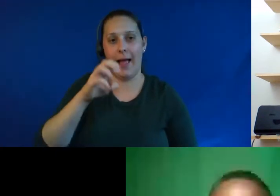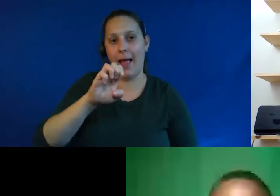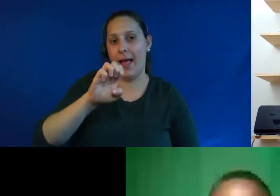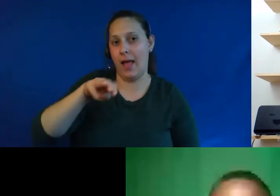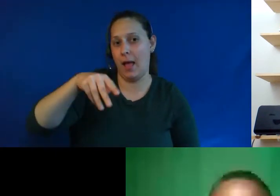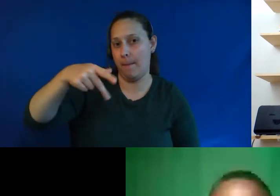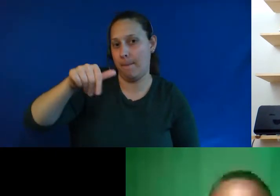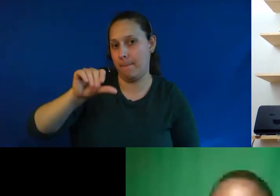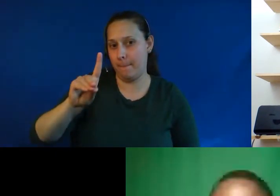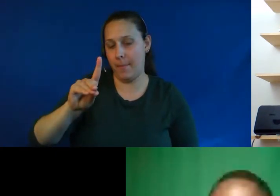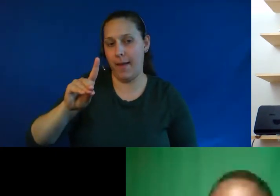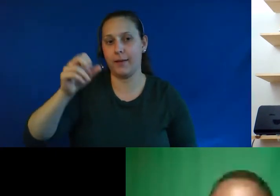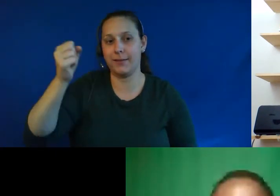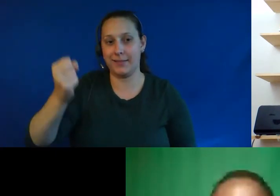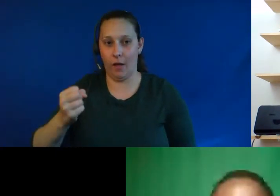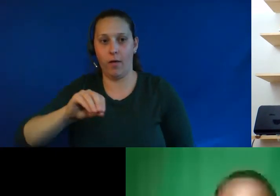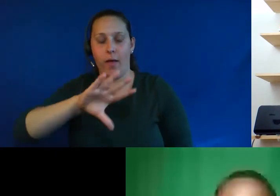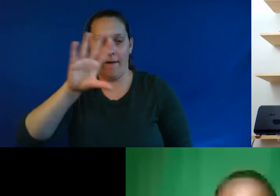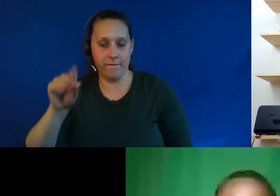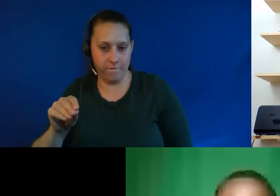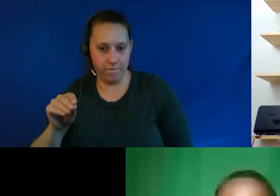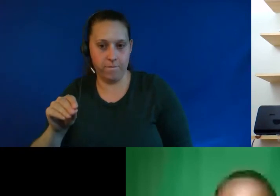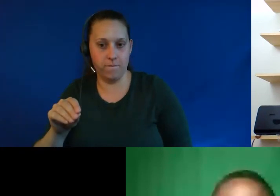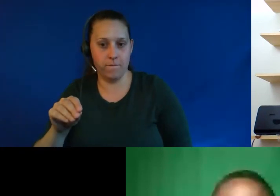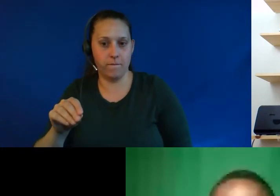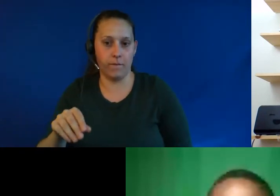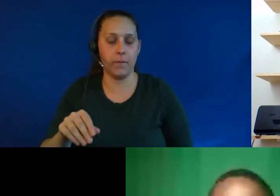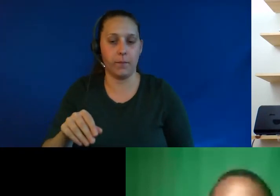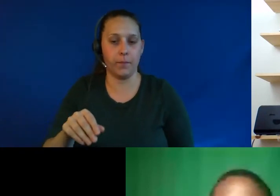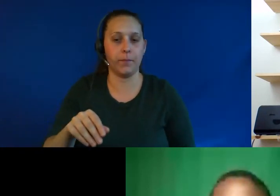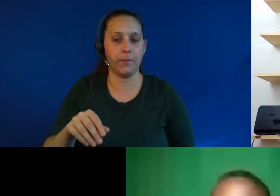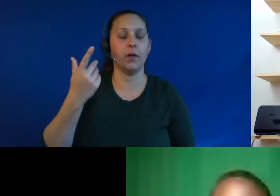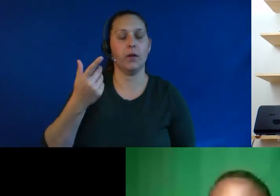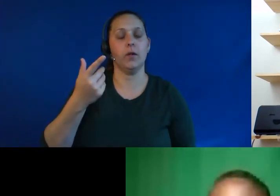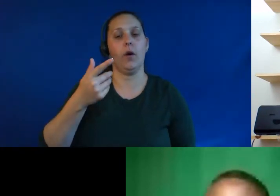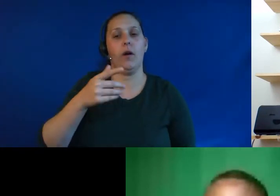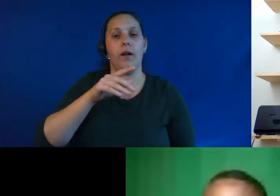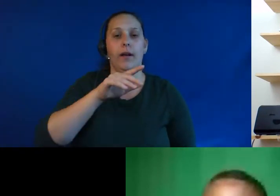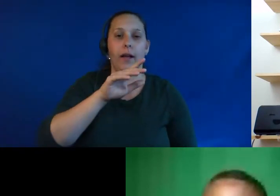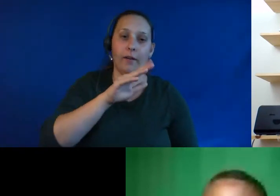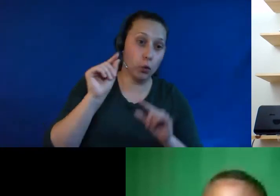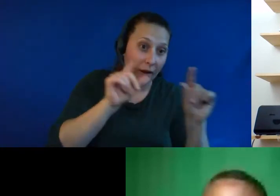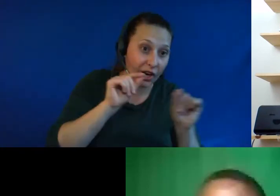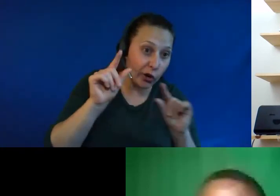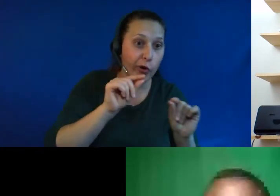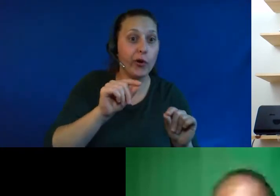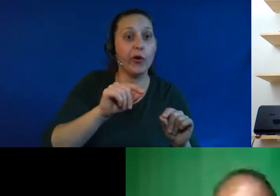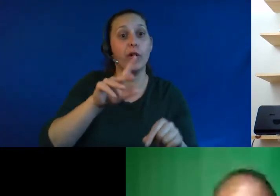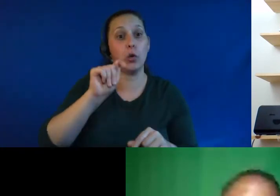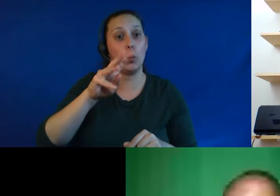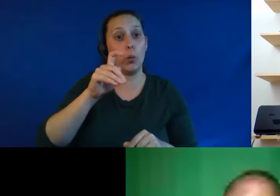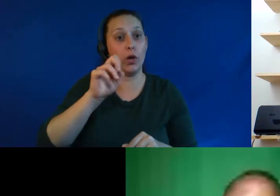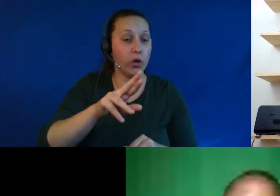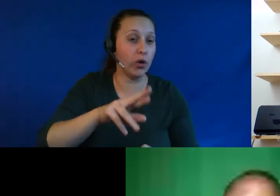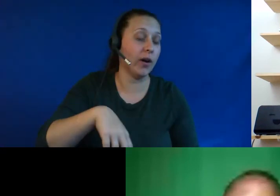Instagram, LinkedIn, Twitter, and also Facebook. And then in terms of our sources